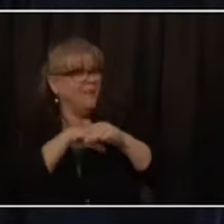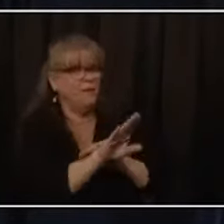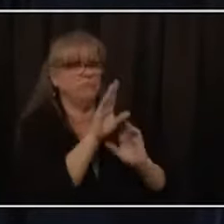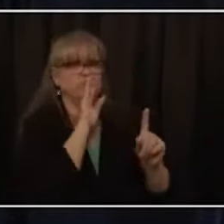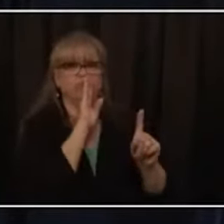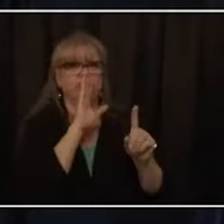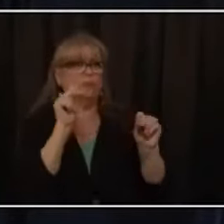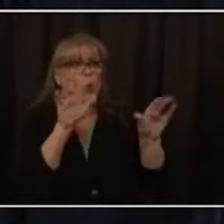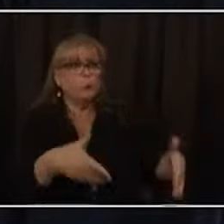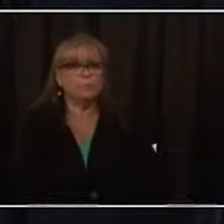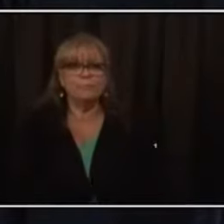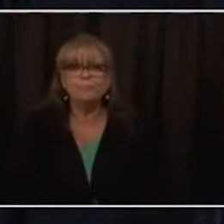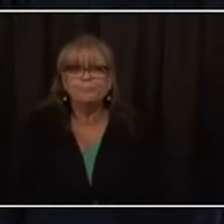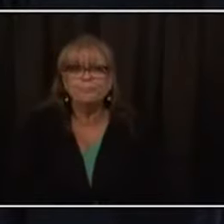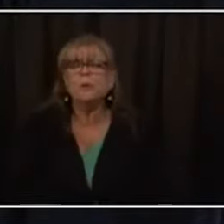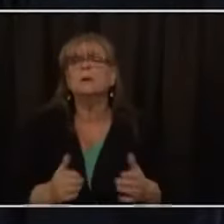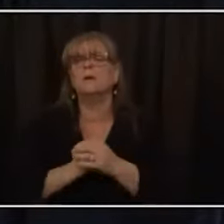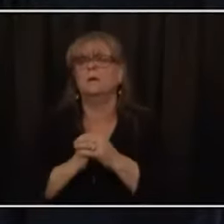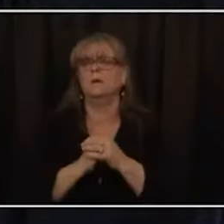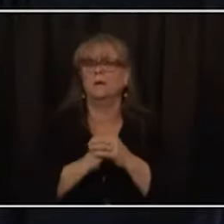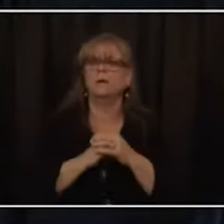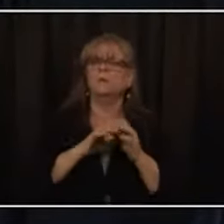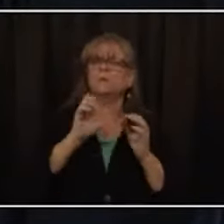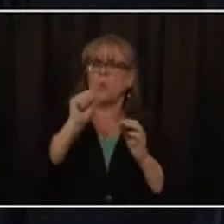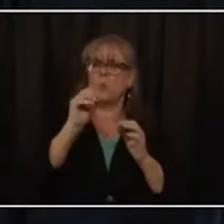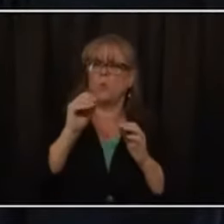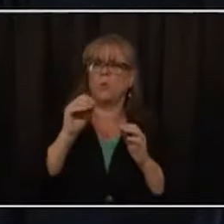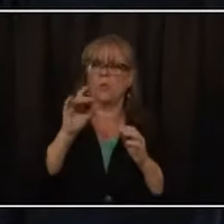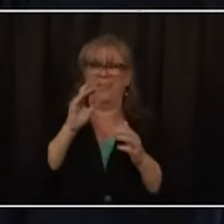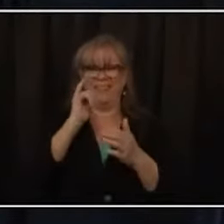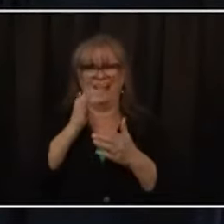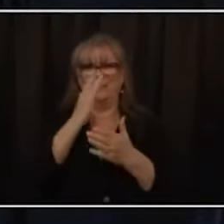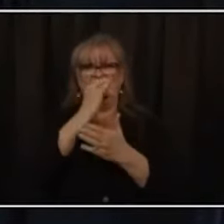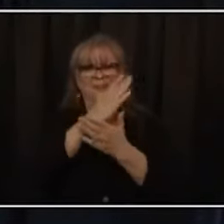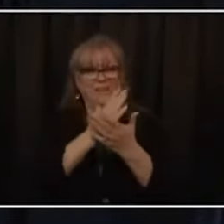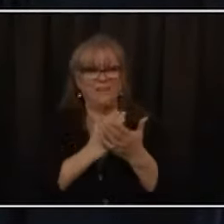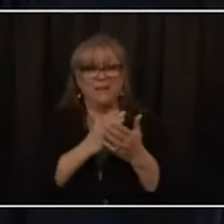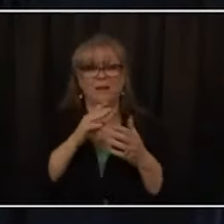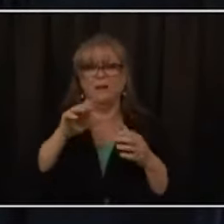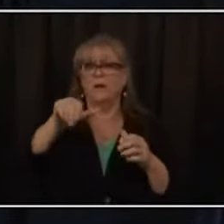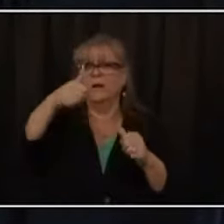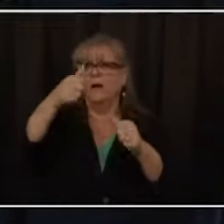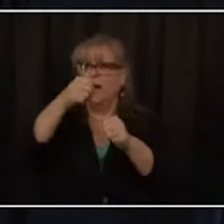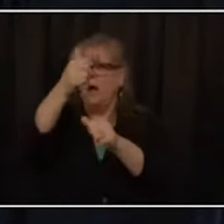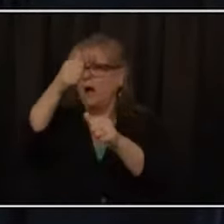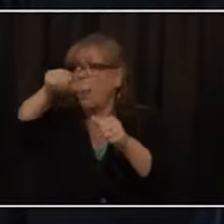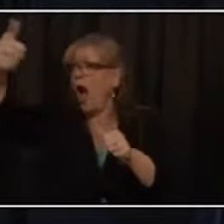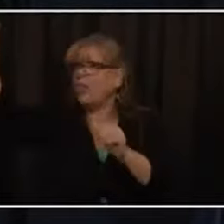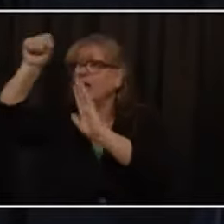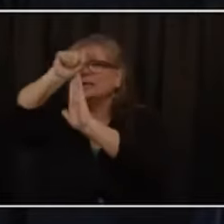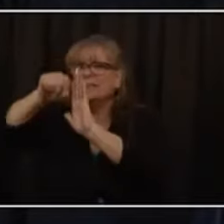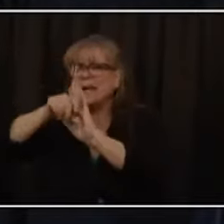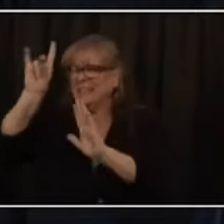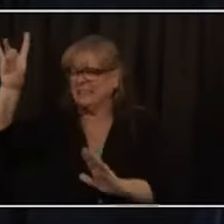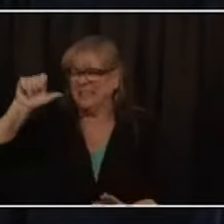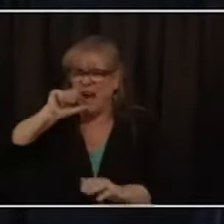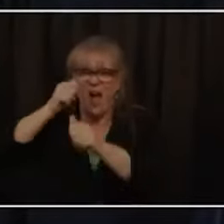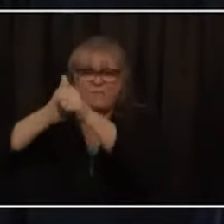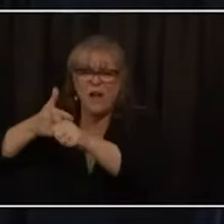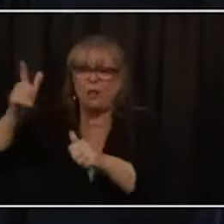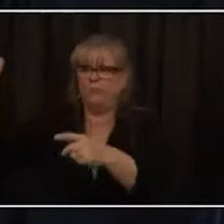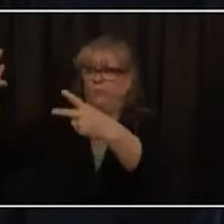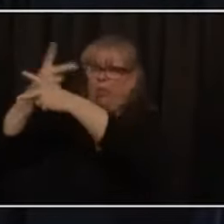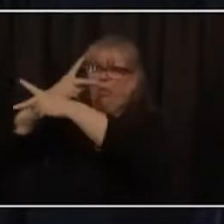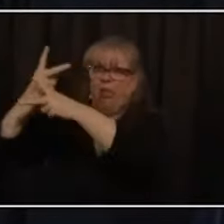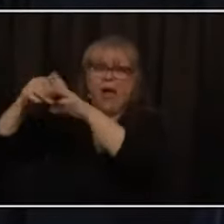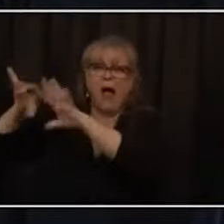some areas in the country that have not. We have done that. And while the systemic risk, is